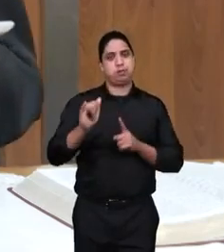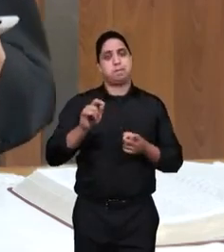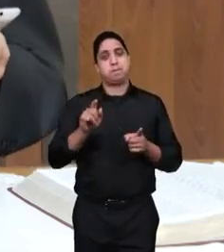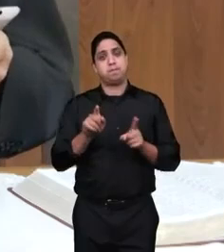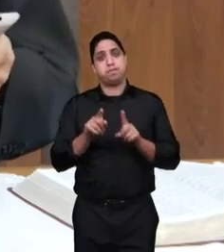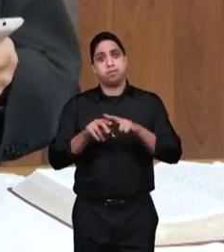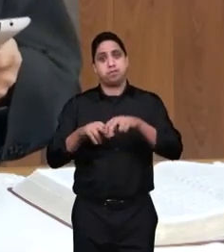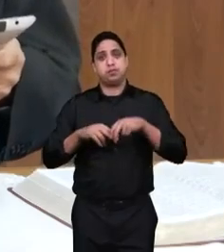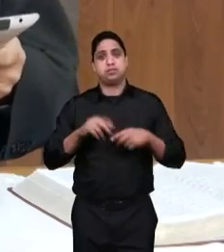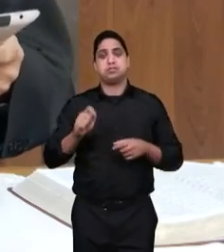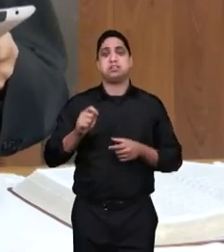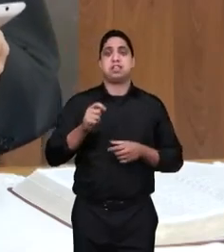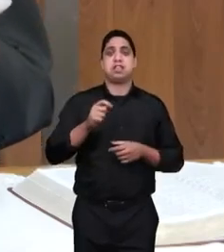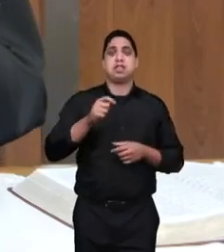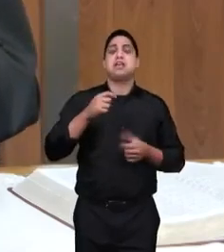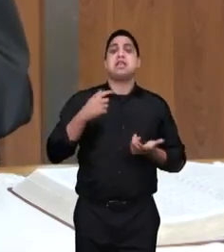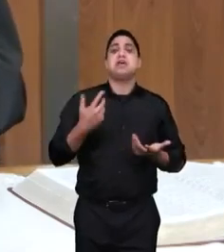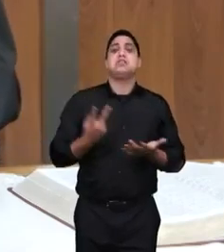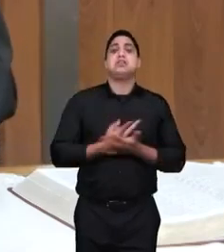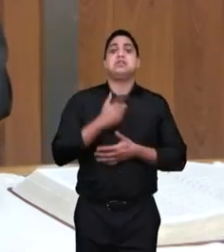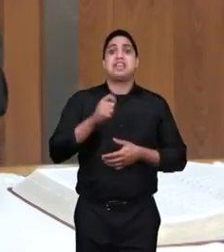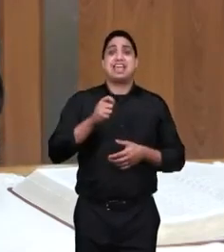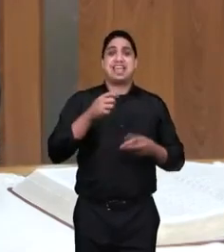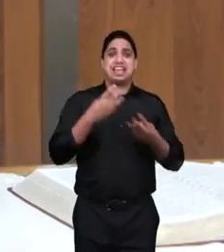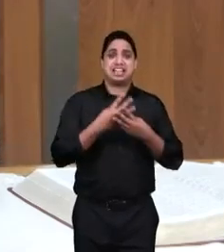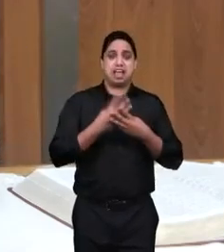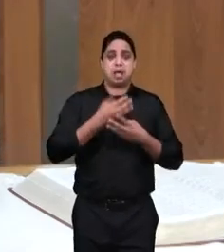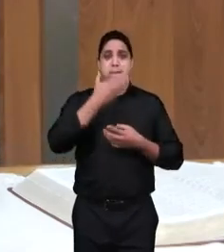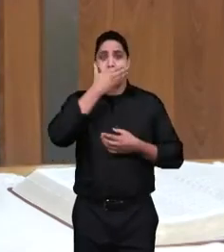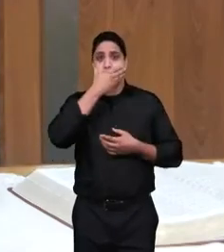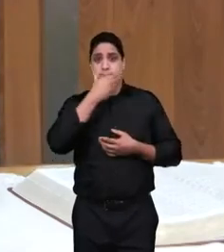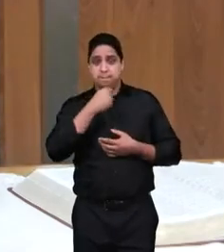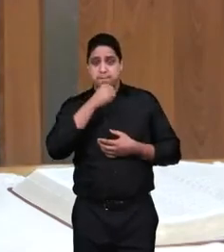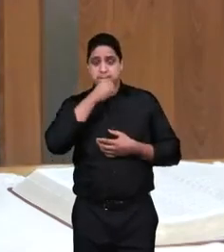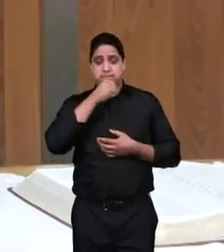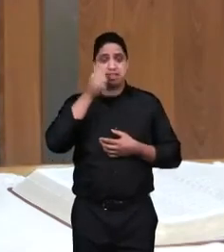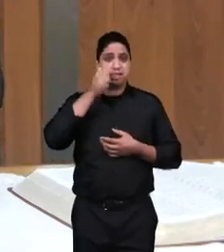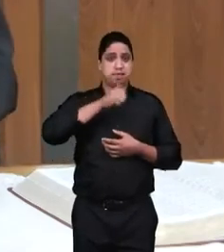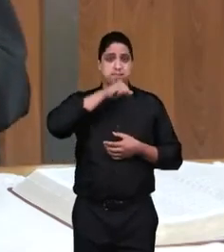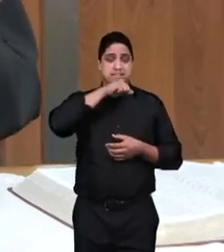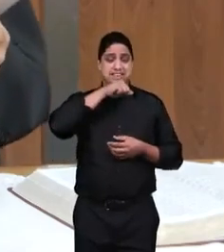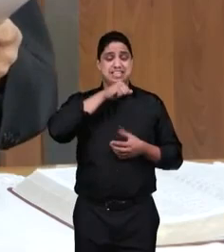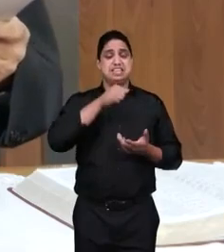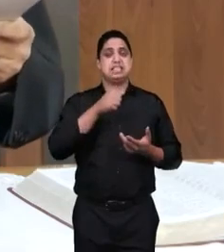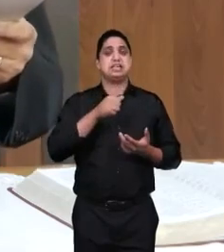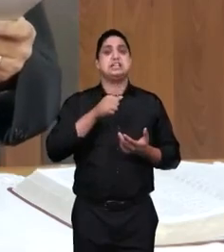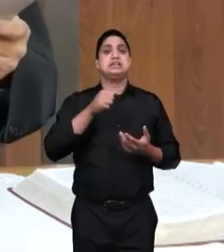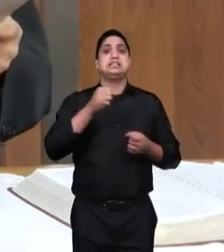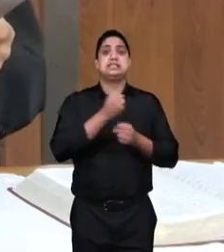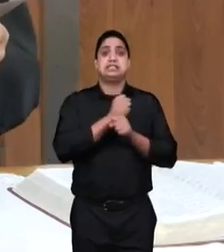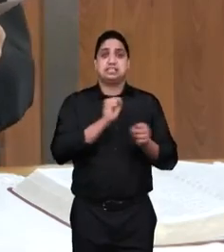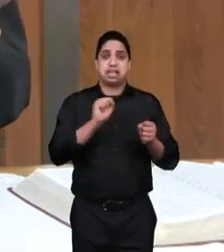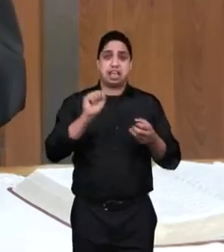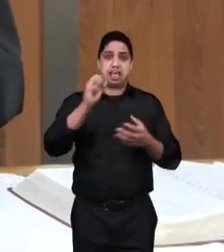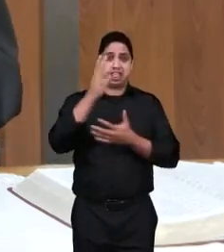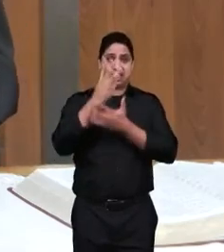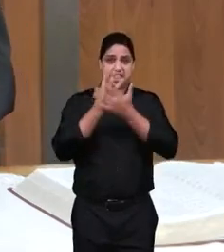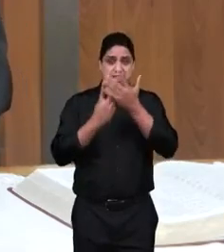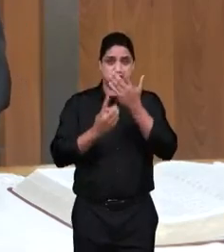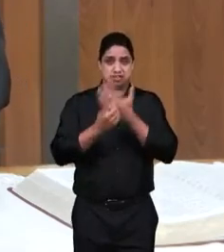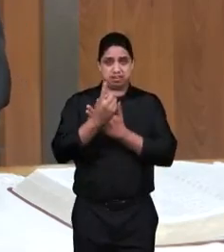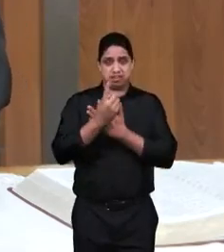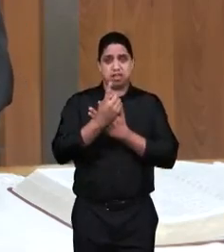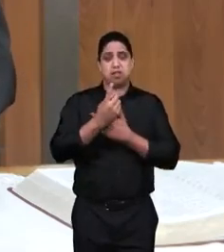of Israel and the parents of Samson, and the figure of the Trinity that shows